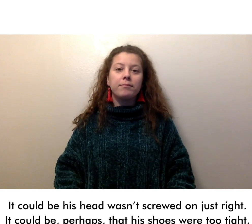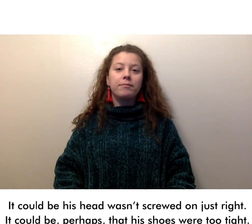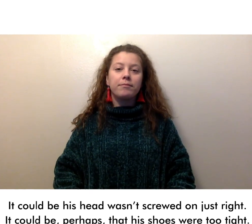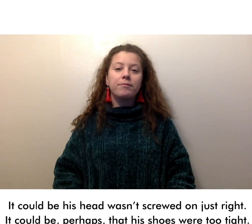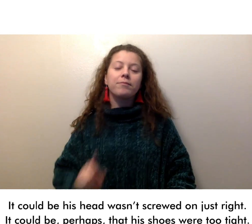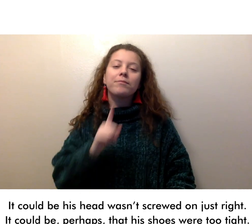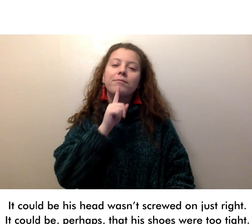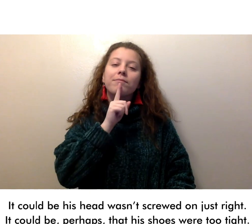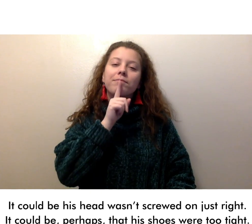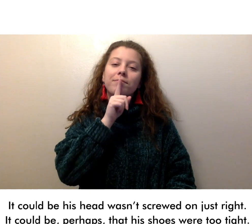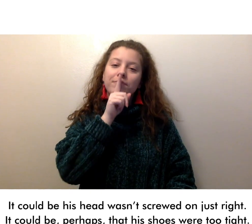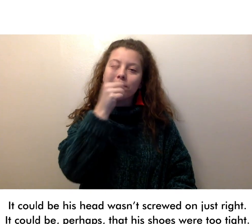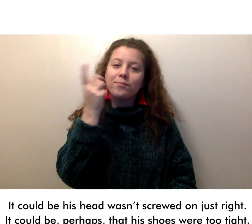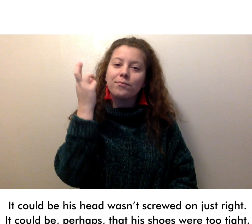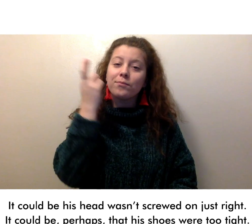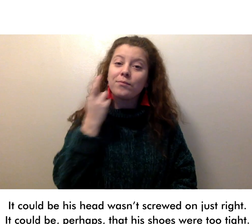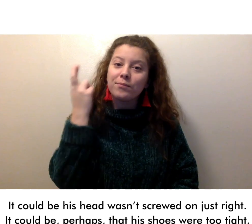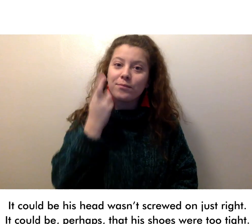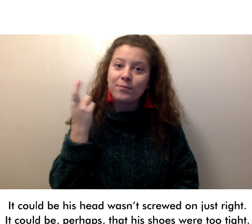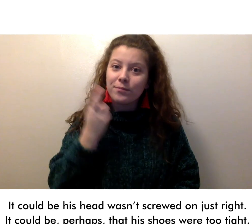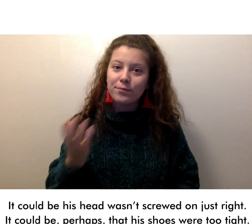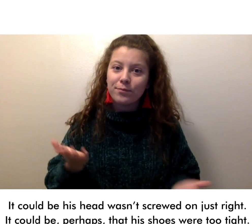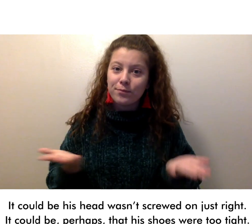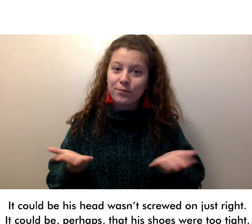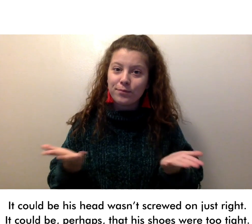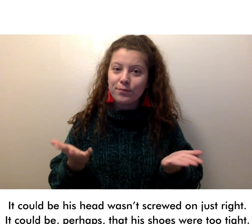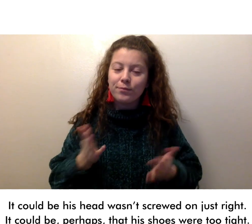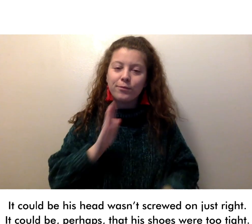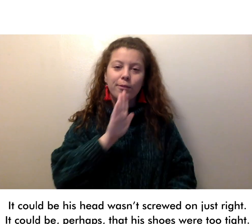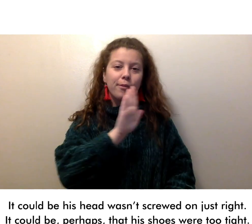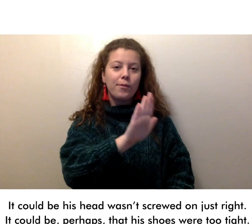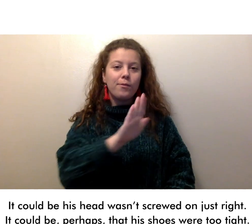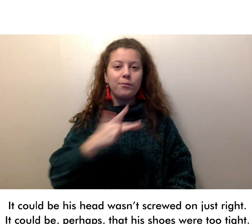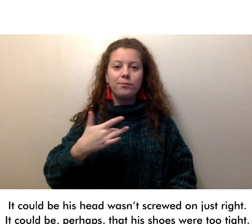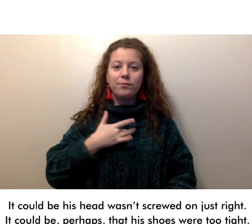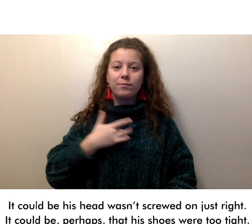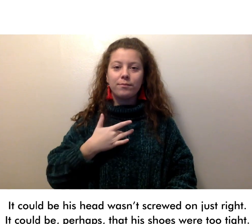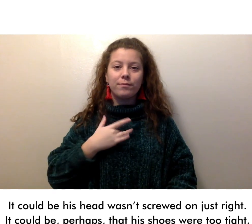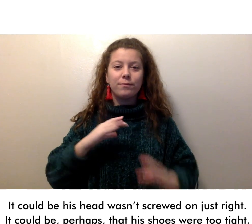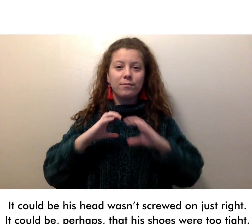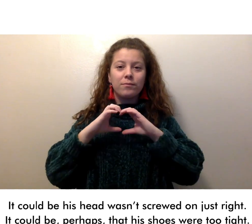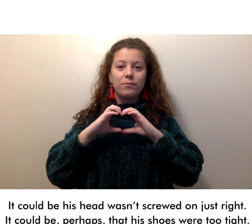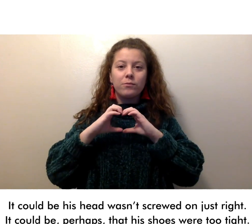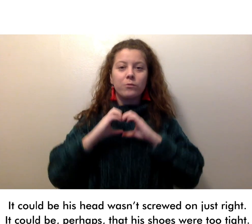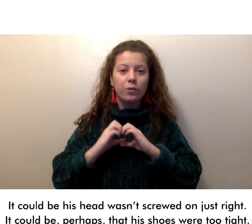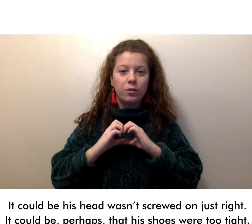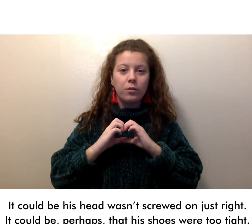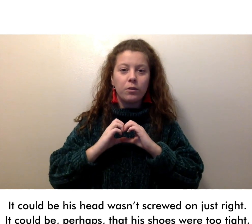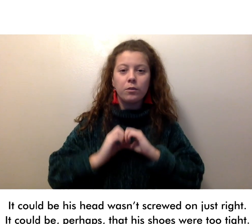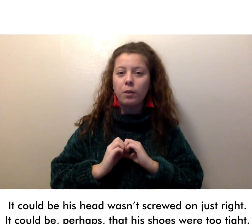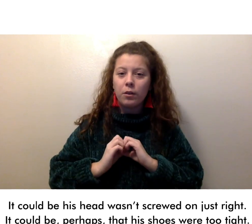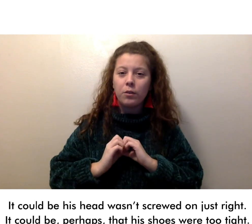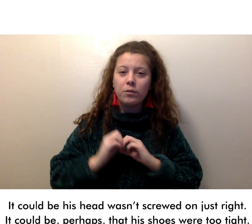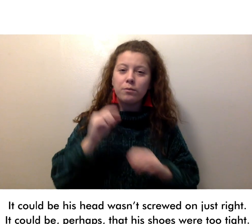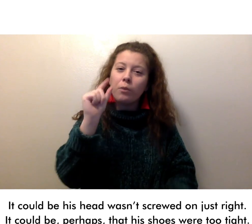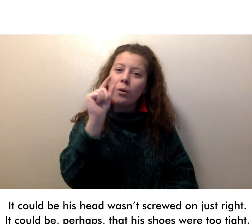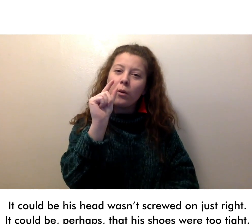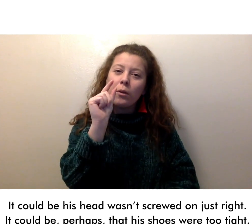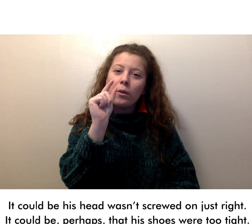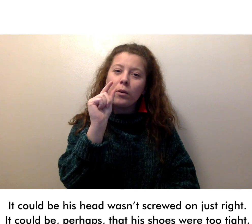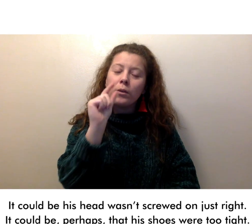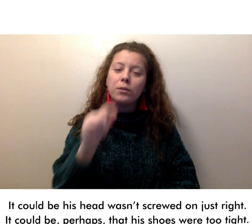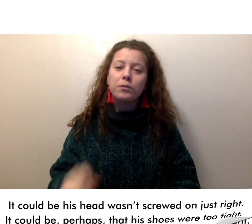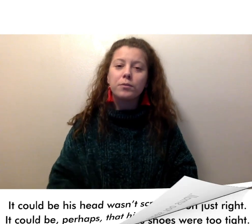tight. But I think the most likely reason of all may have been that his heart was 2 sizes too